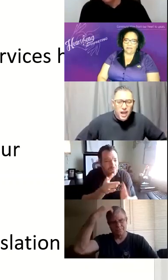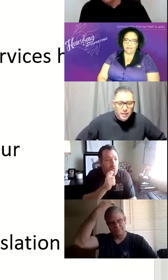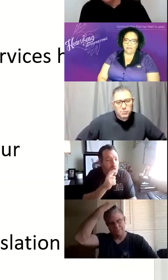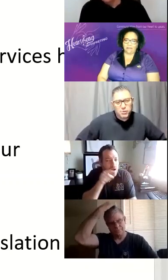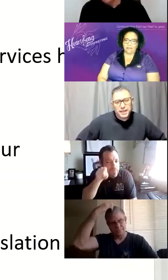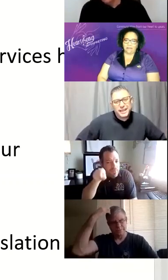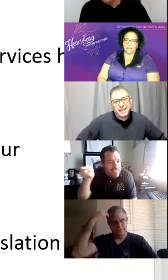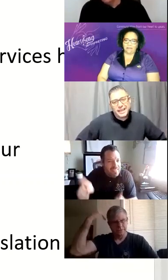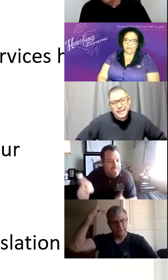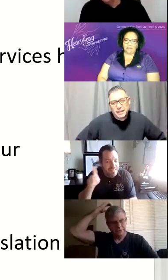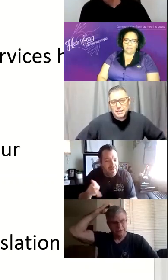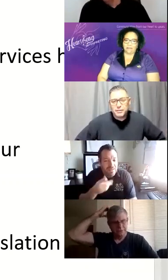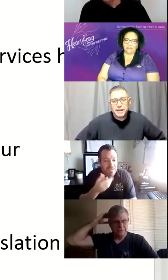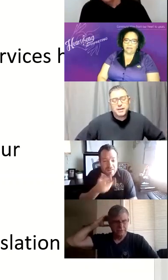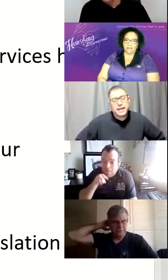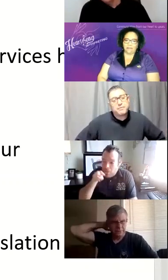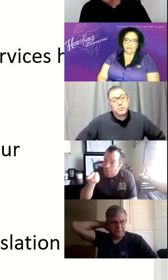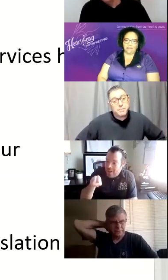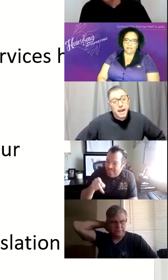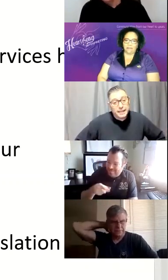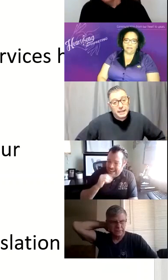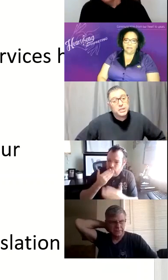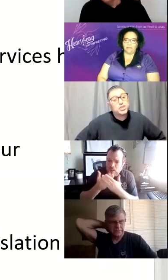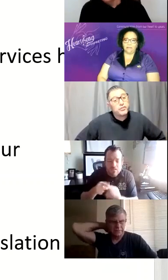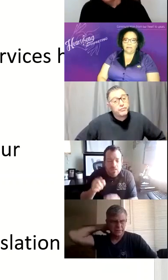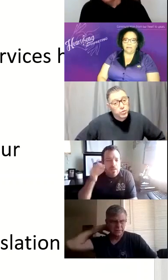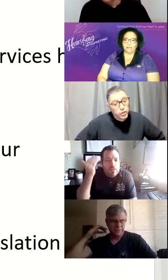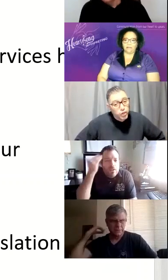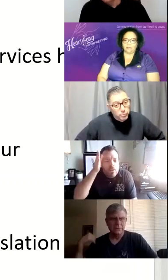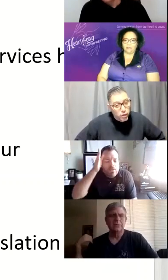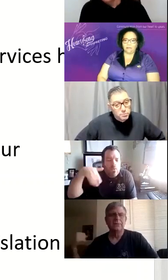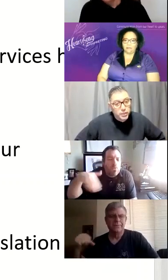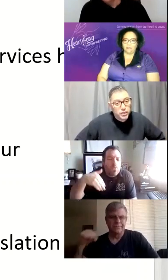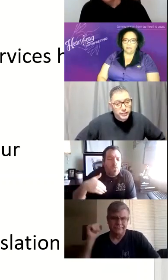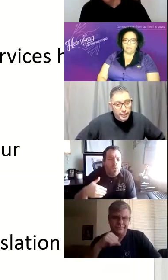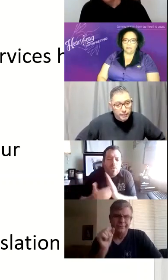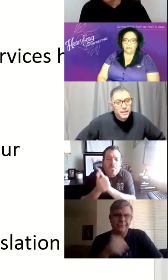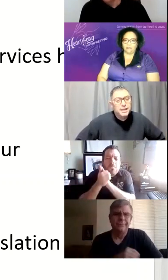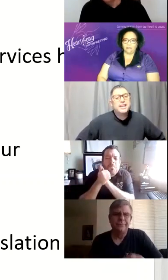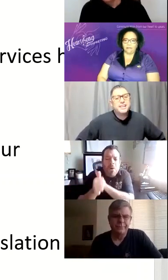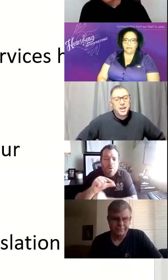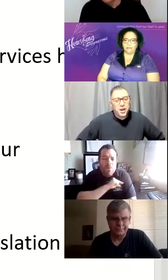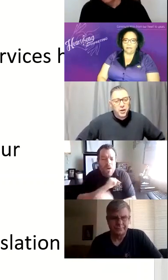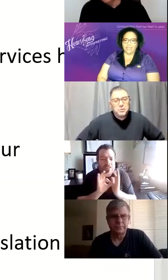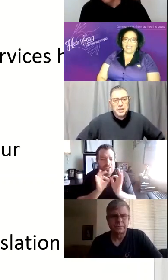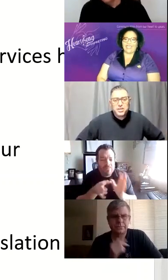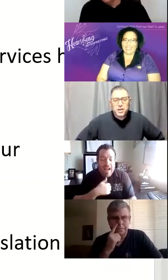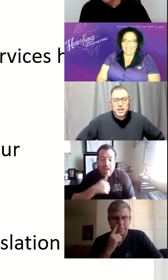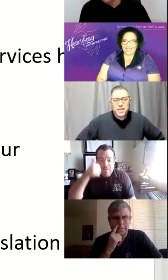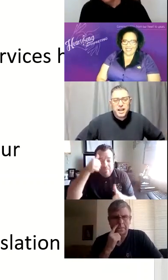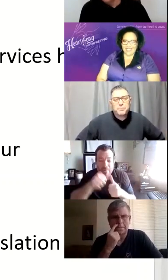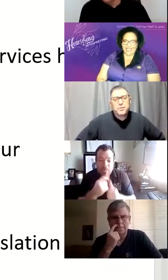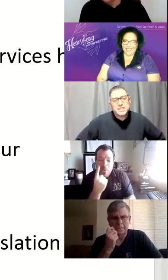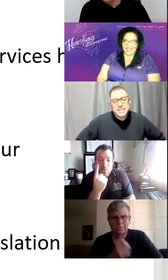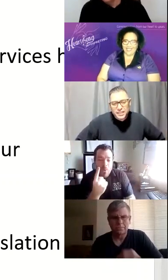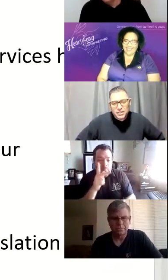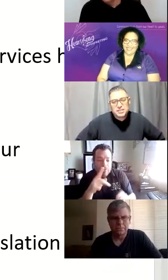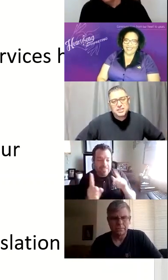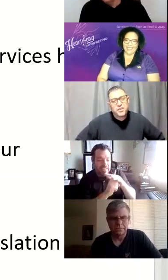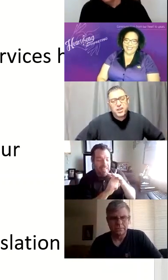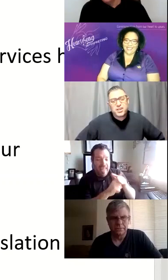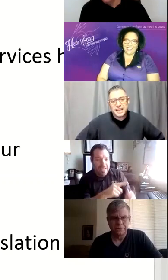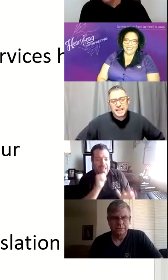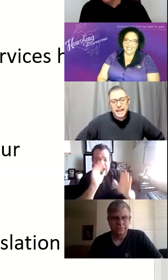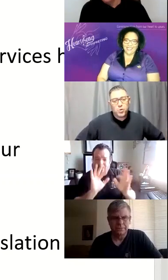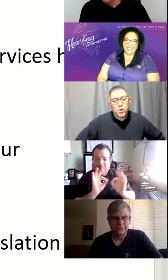log on and people are like, whatever. And I have to remind them, these are your future interpreters, be good to them. You know, they're trying to develop their skills.